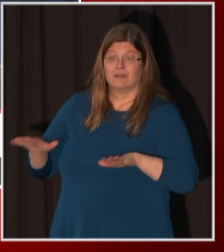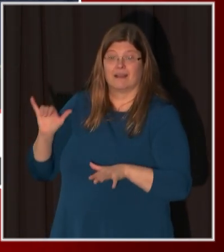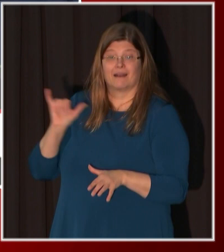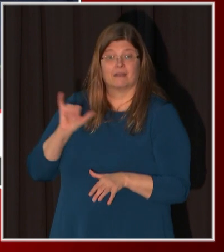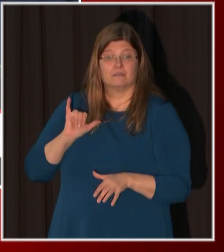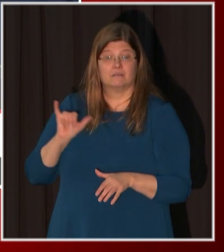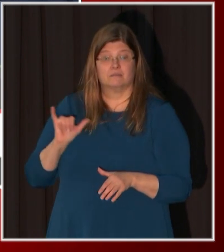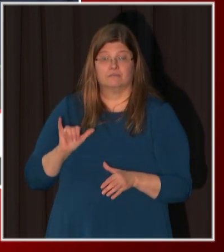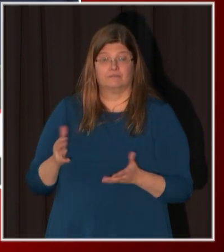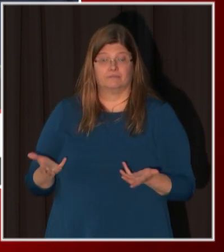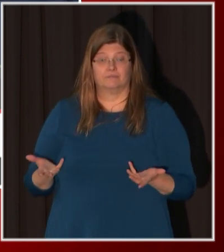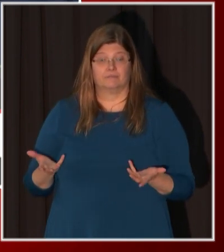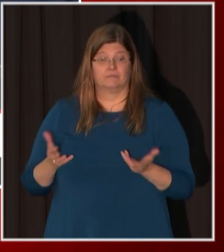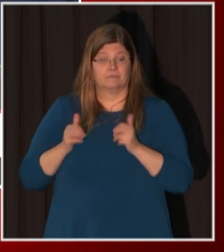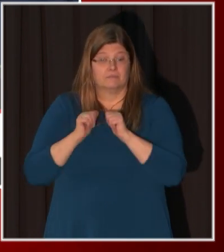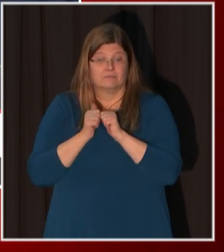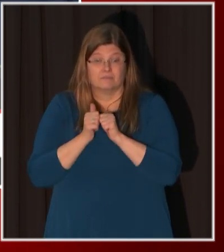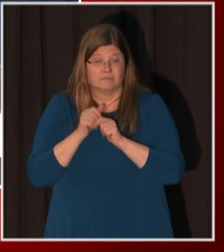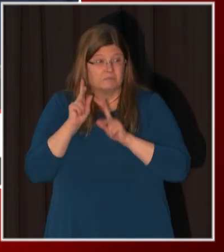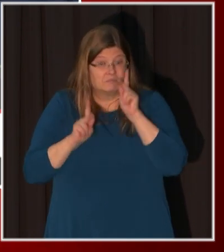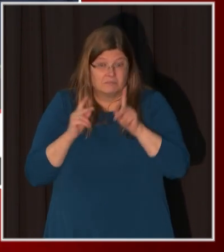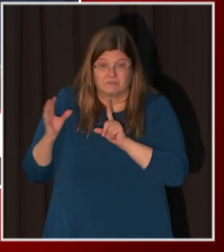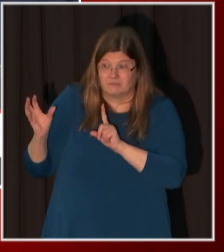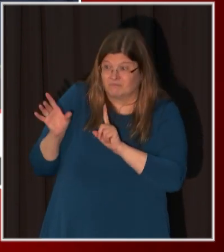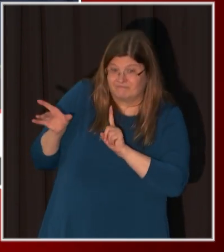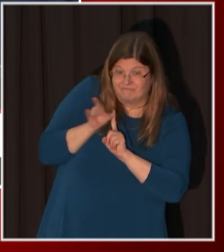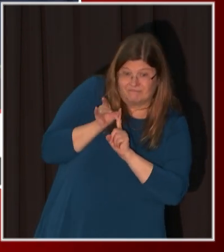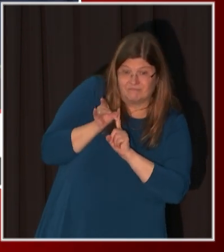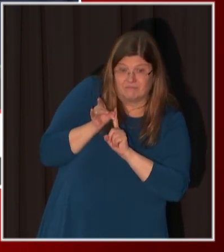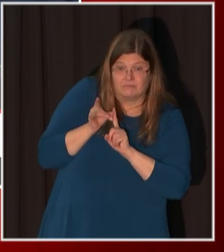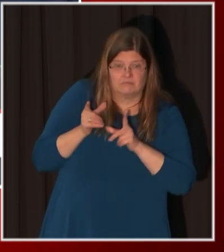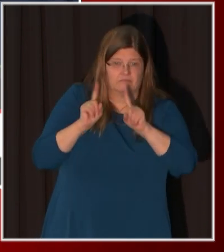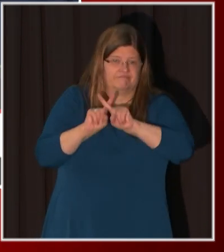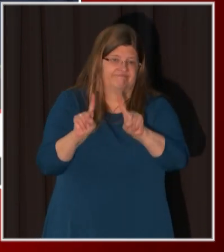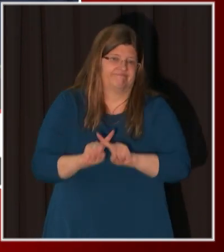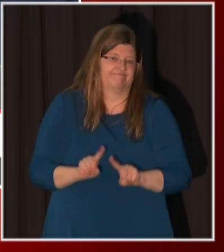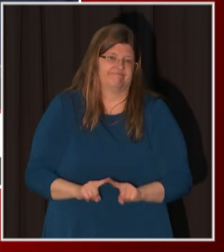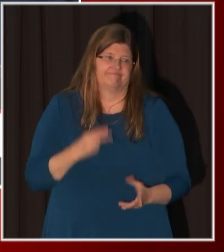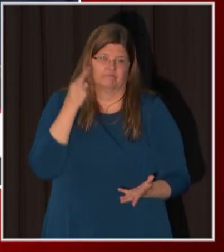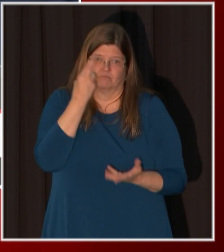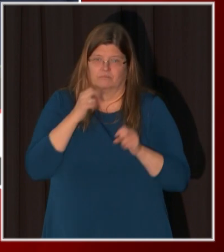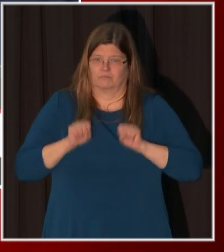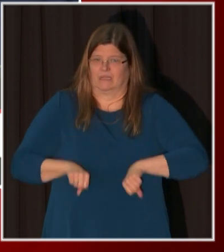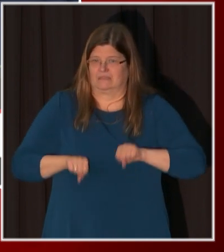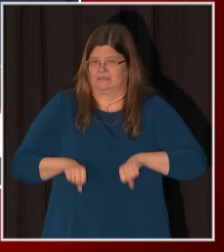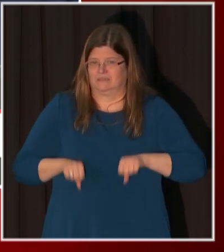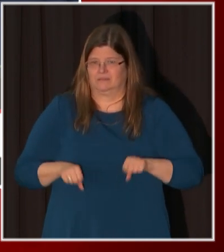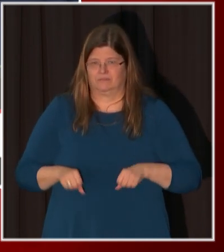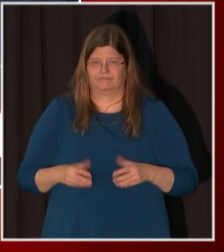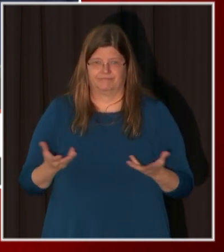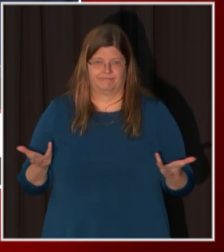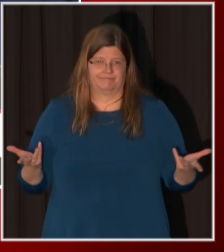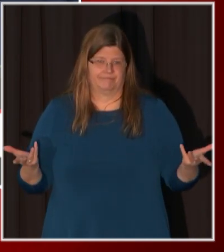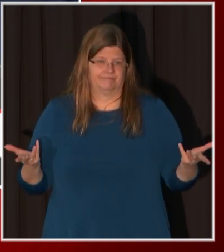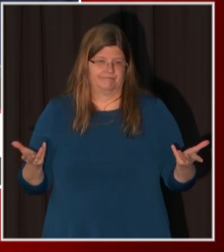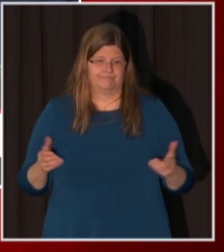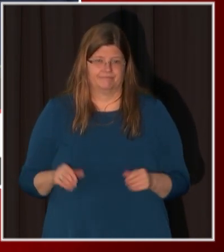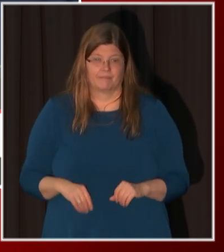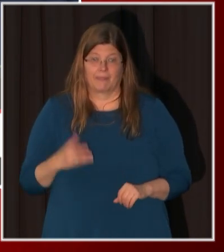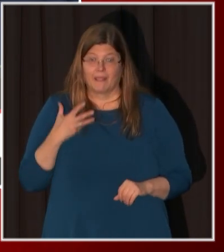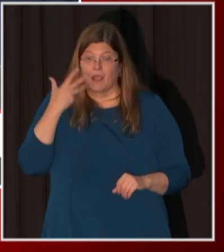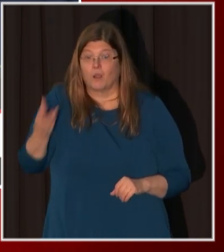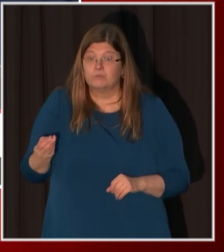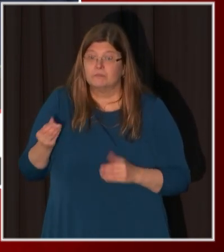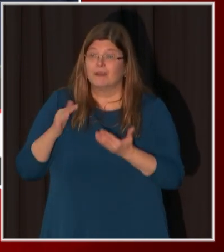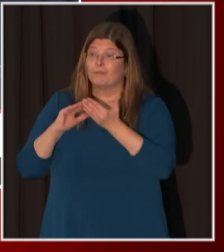people's sources of exposure can be a myriad of things, right? So you could have exposures from being out in community, which is why